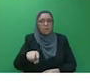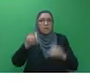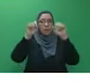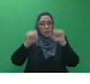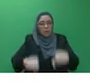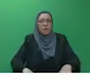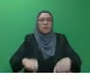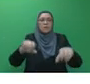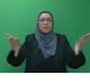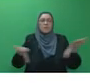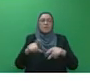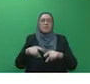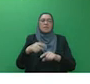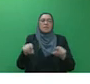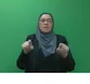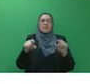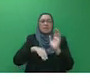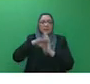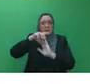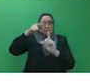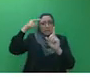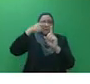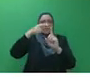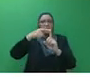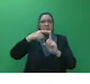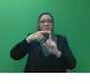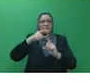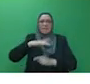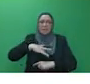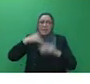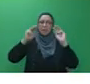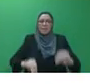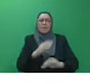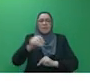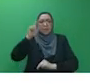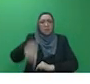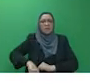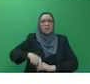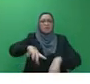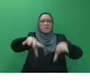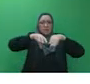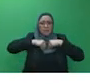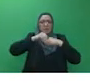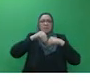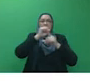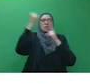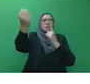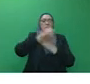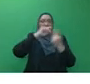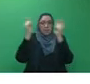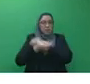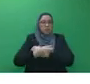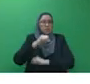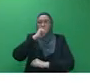you can definitely practice is a sense of humility i think uh and just acknowledging that things have changed